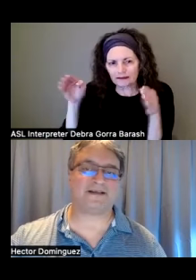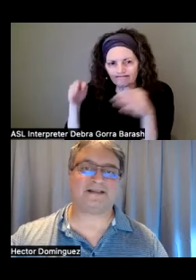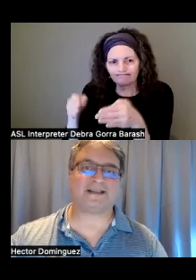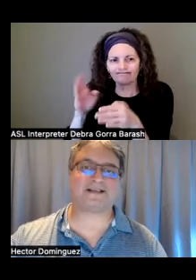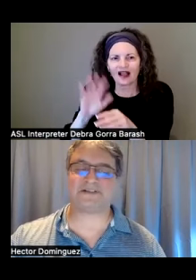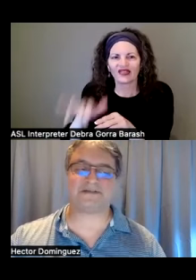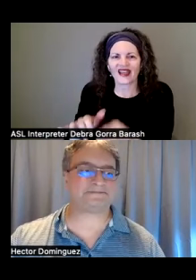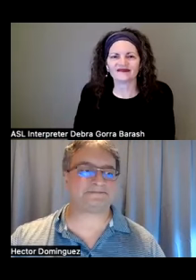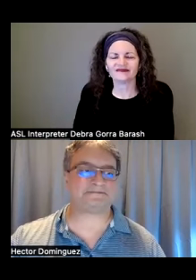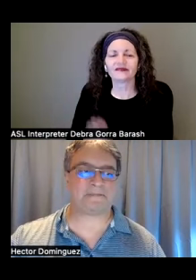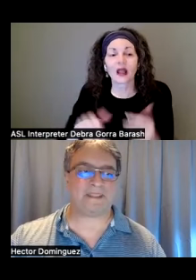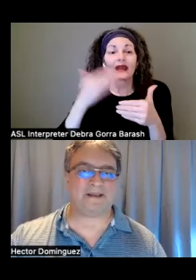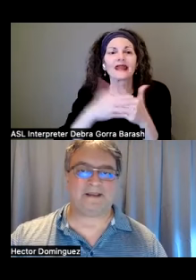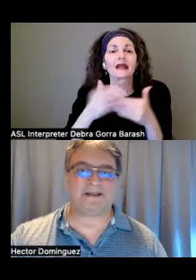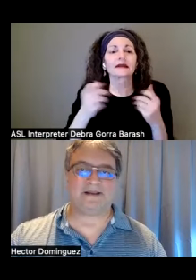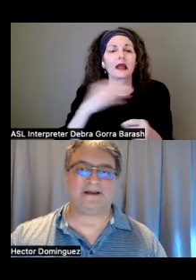analysis. Next, please.